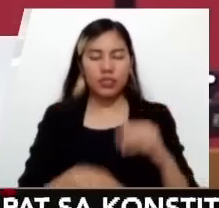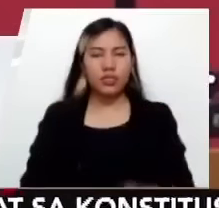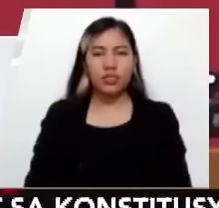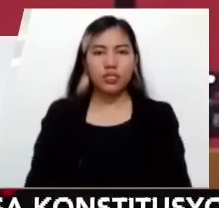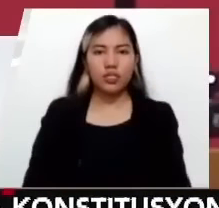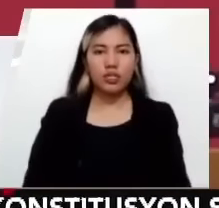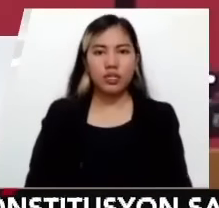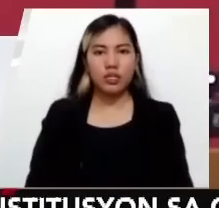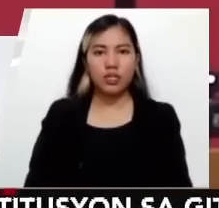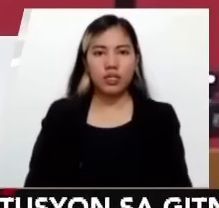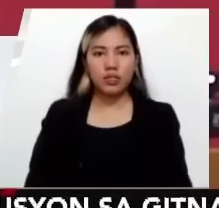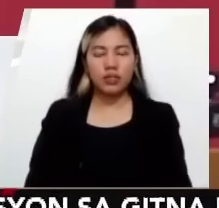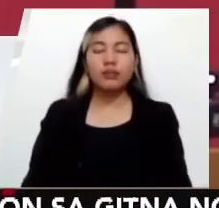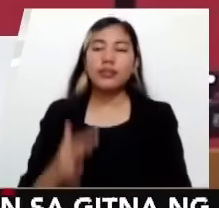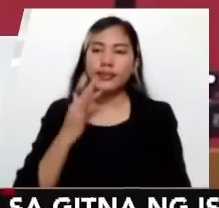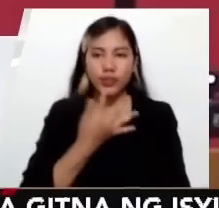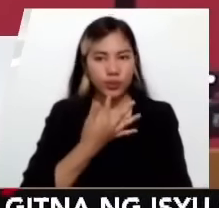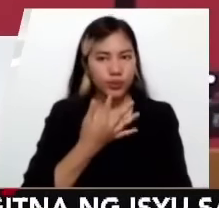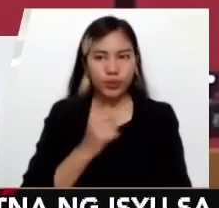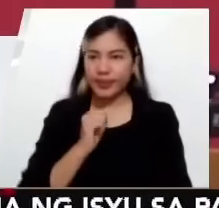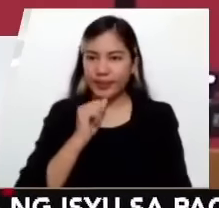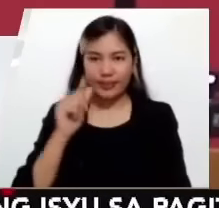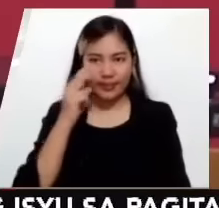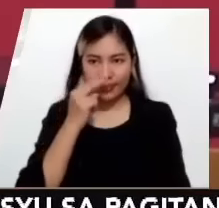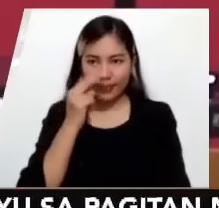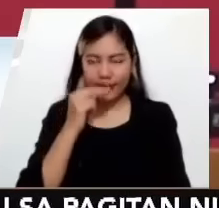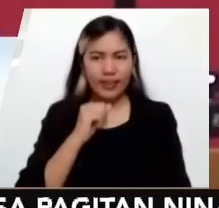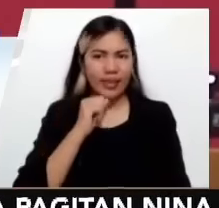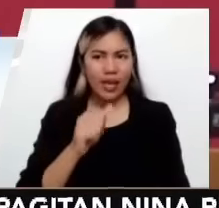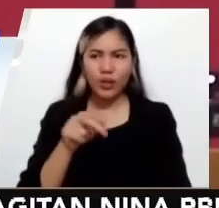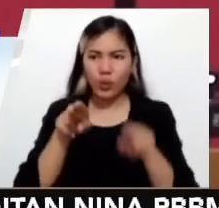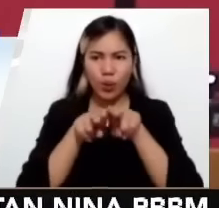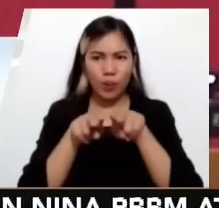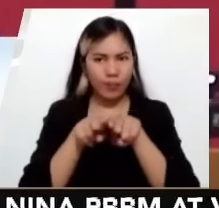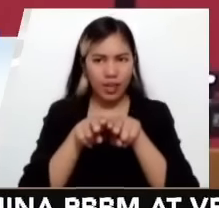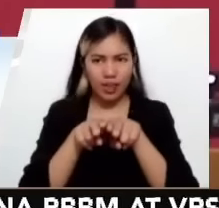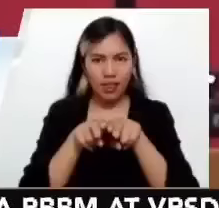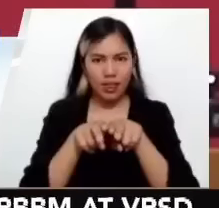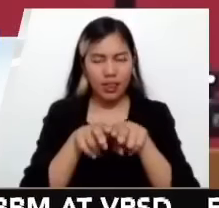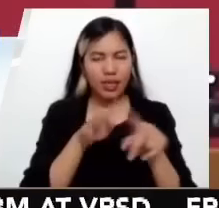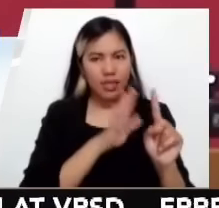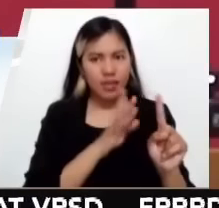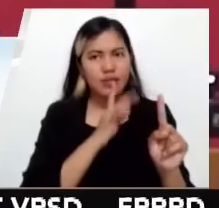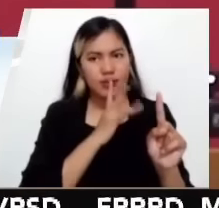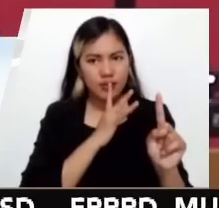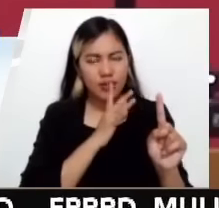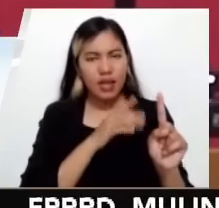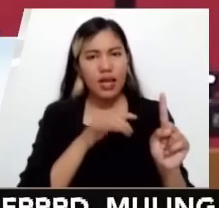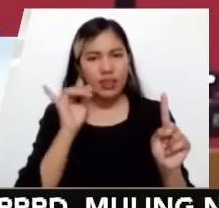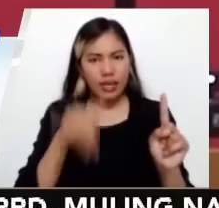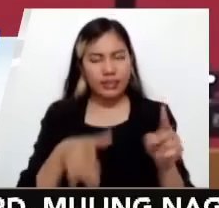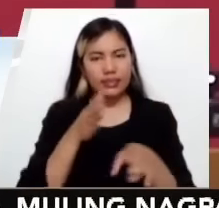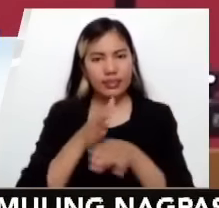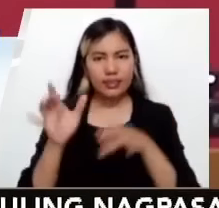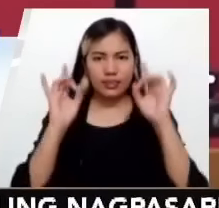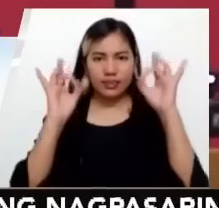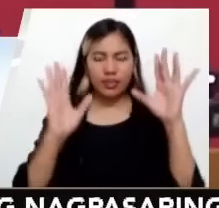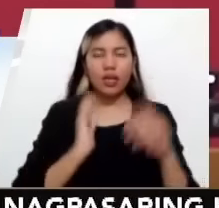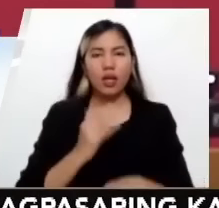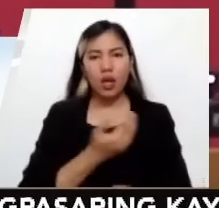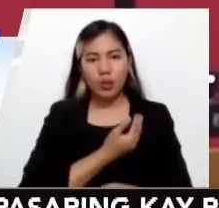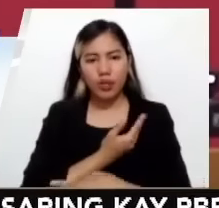to biro hindi na to normal na panalita isa itong direktang banta sa ating demokrasya